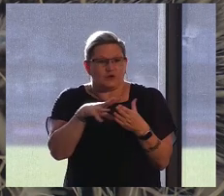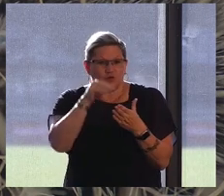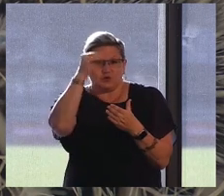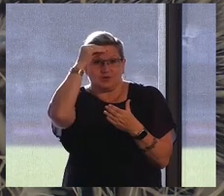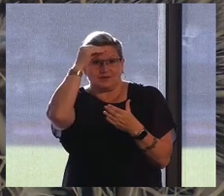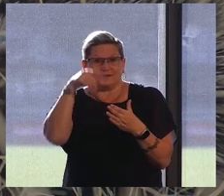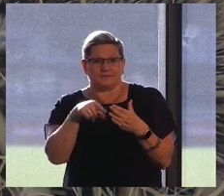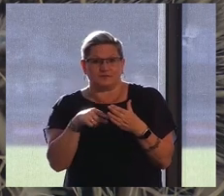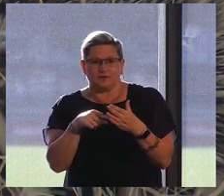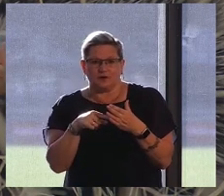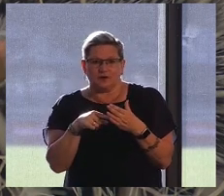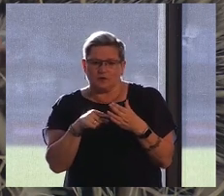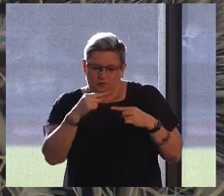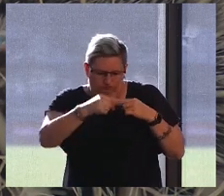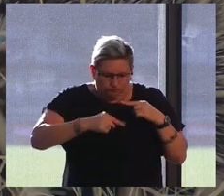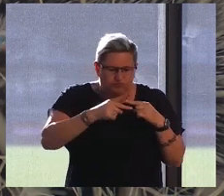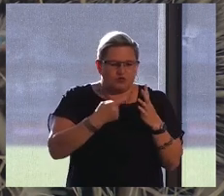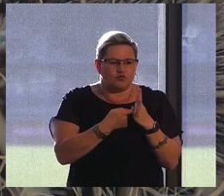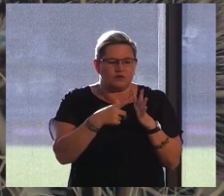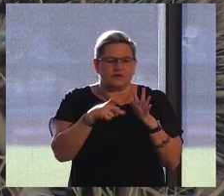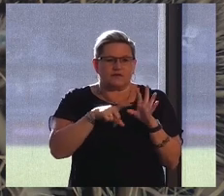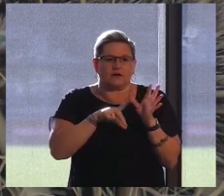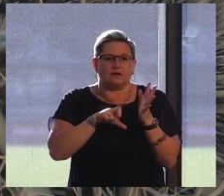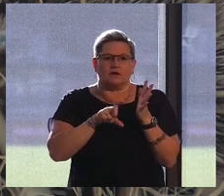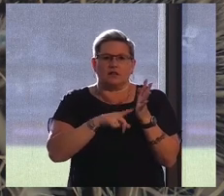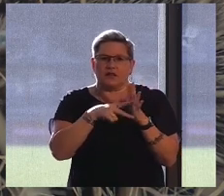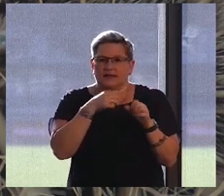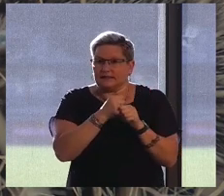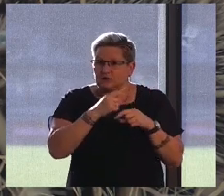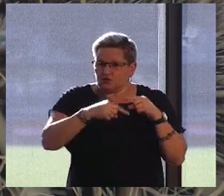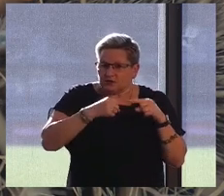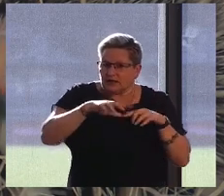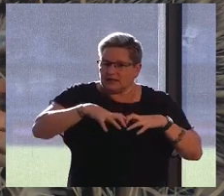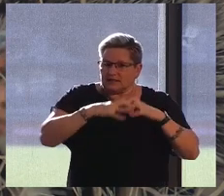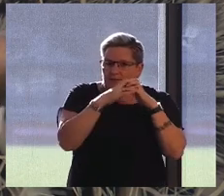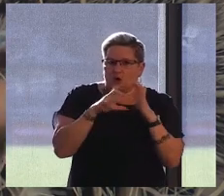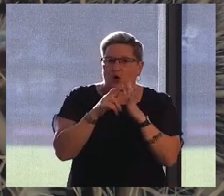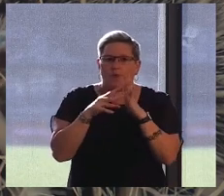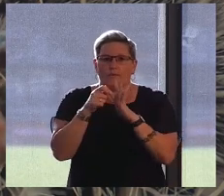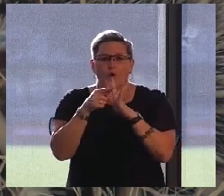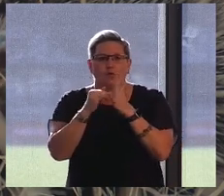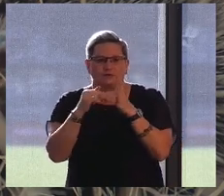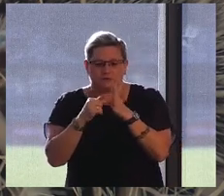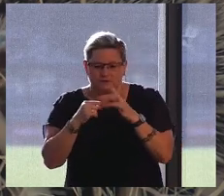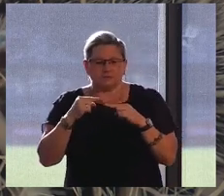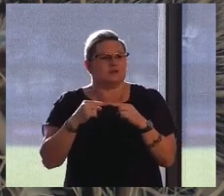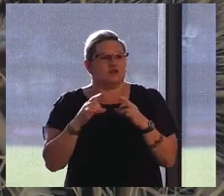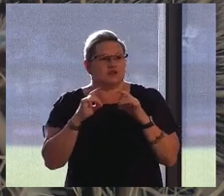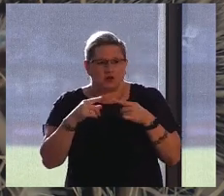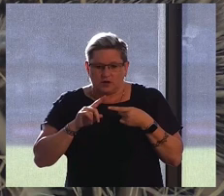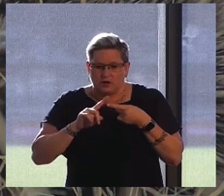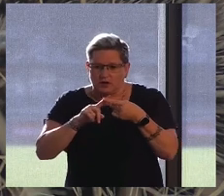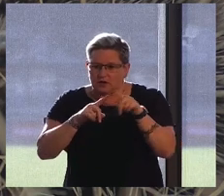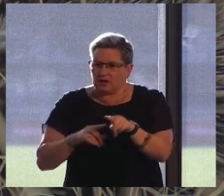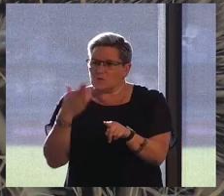and we did recycling. You know, our school didn't have recycling. We set that up. We set up composting. We revegetated large parts of the school with native